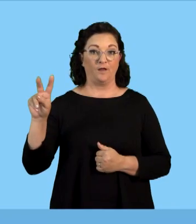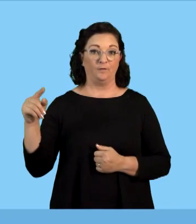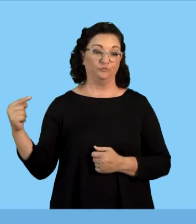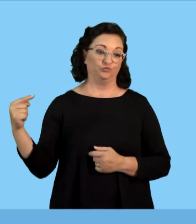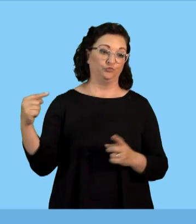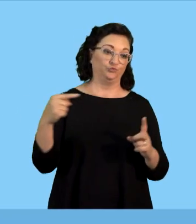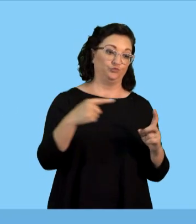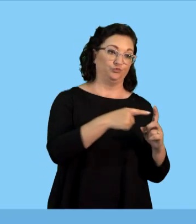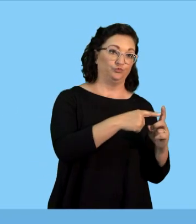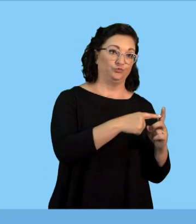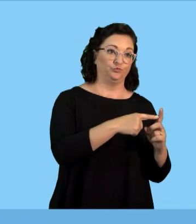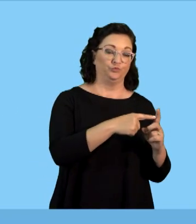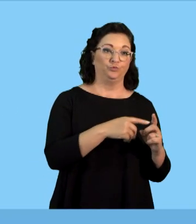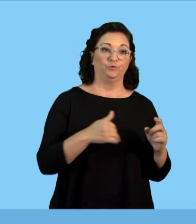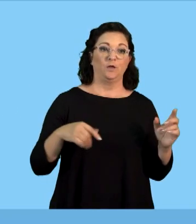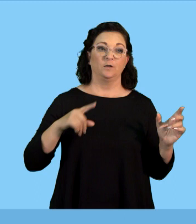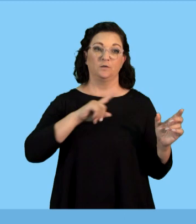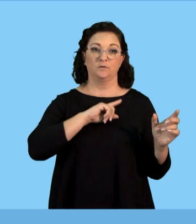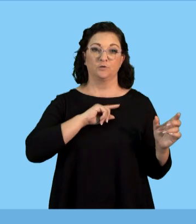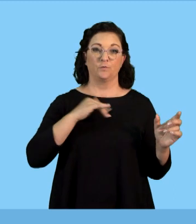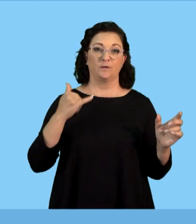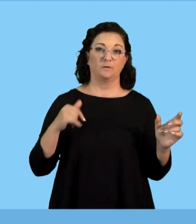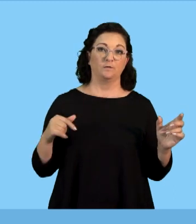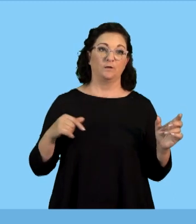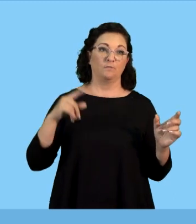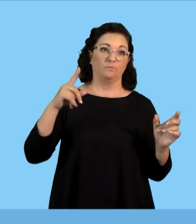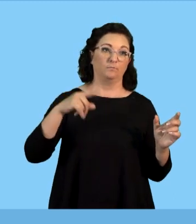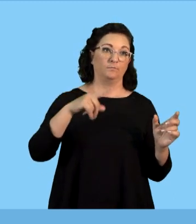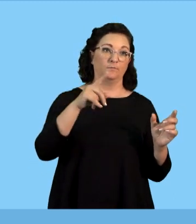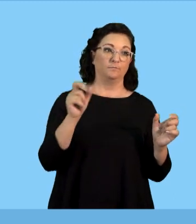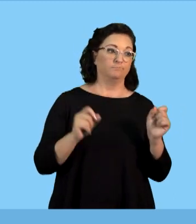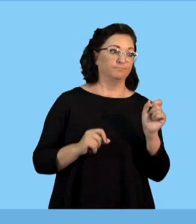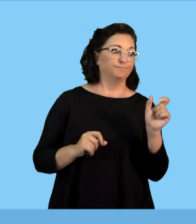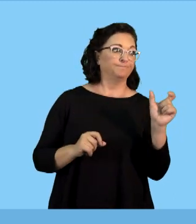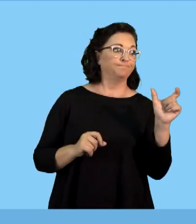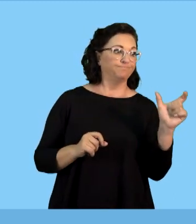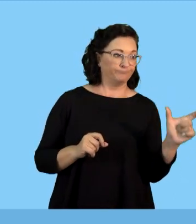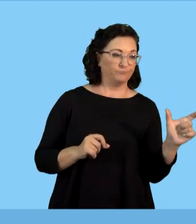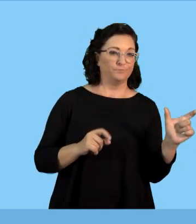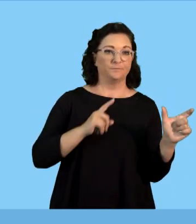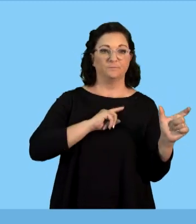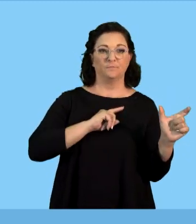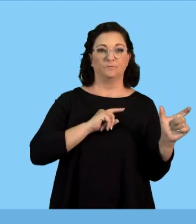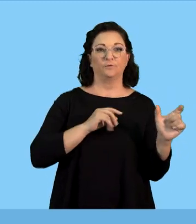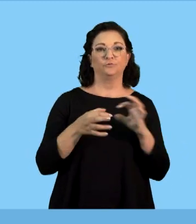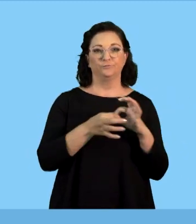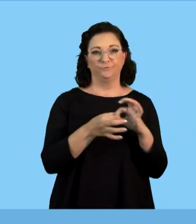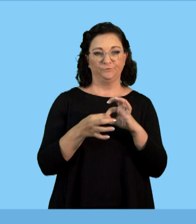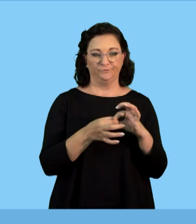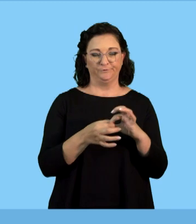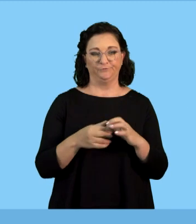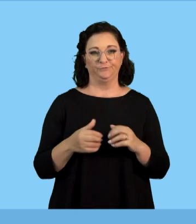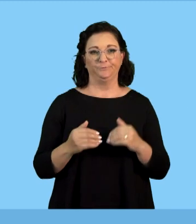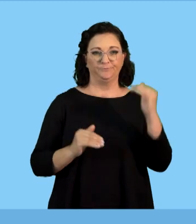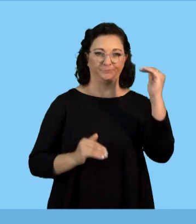red, we are going to be increasing in wavelength, and therefore we're going to be decreasing in frequency. So that's that relationship